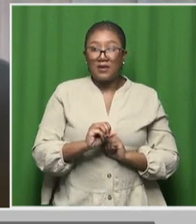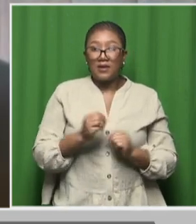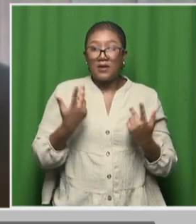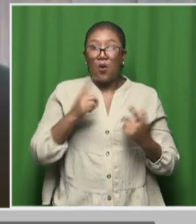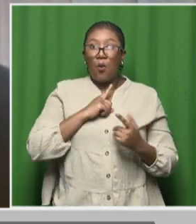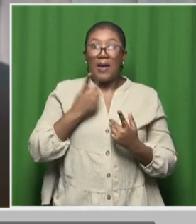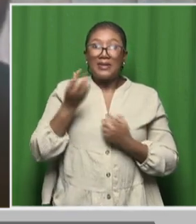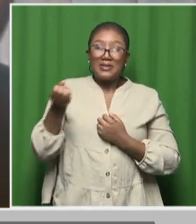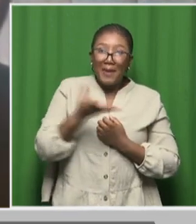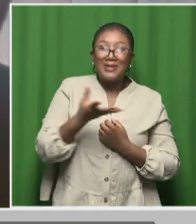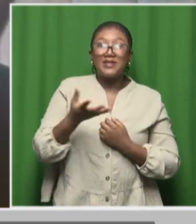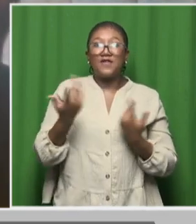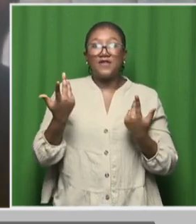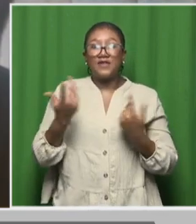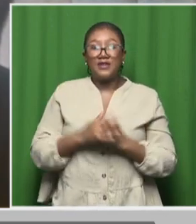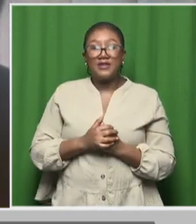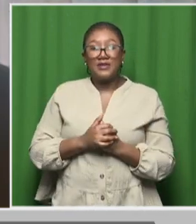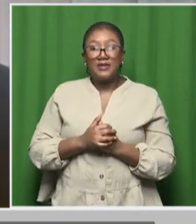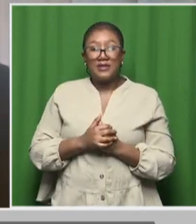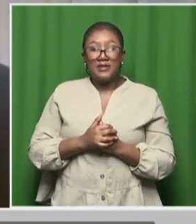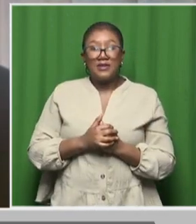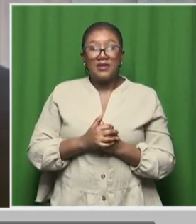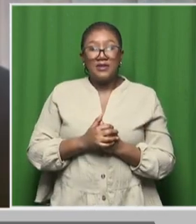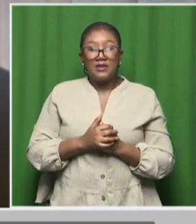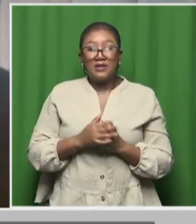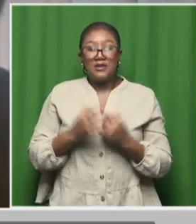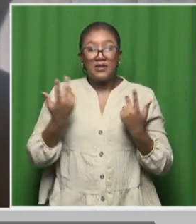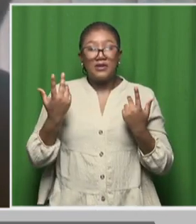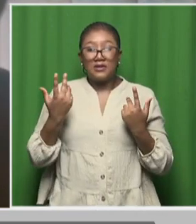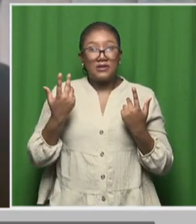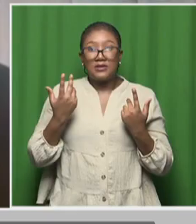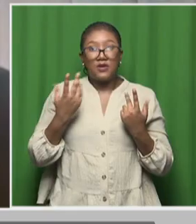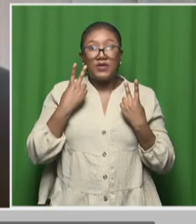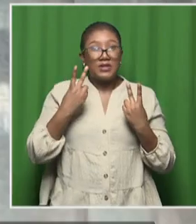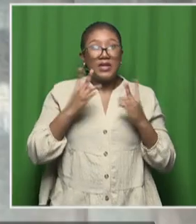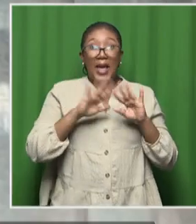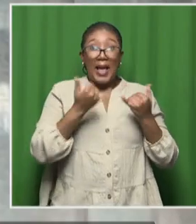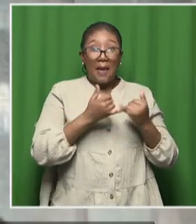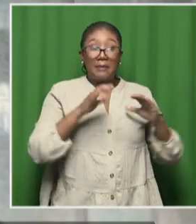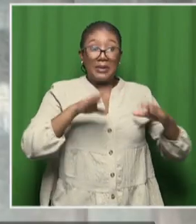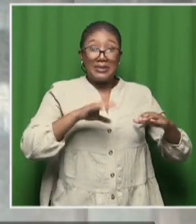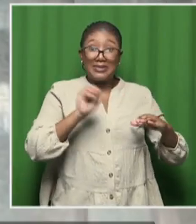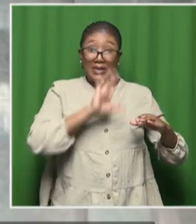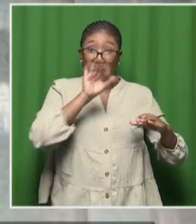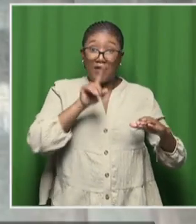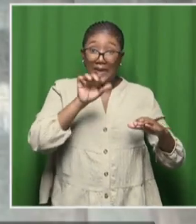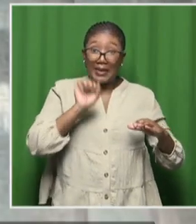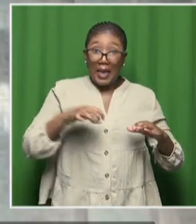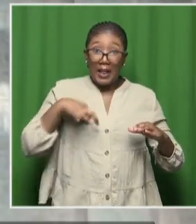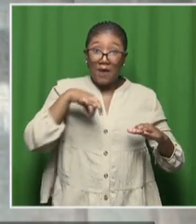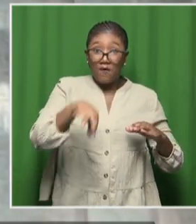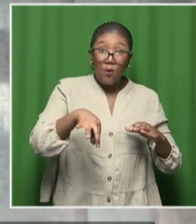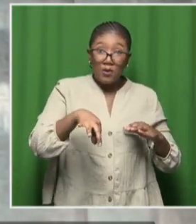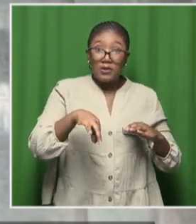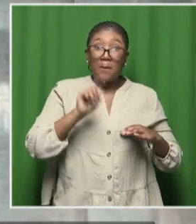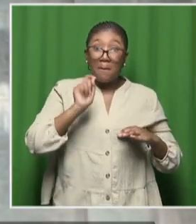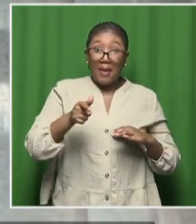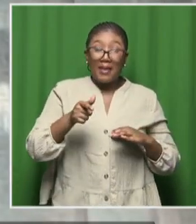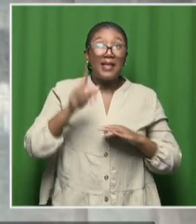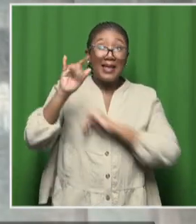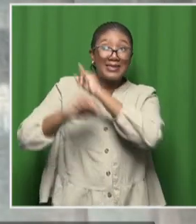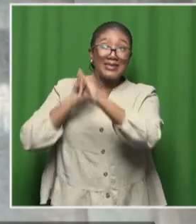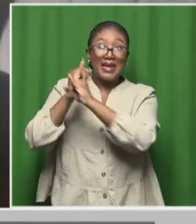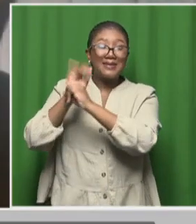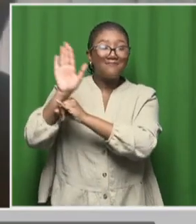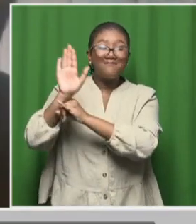it gets expensive again. You can't beat the international companies' rates. It's just how it is. Now, earlier